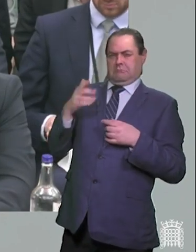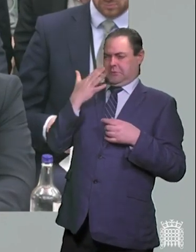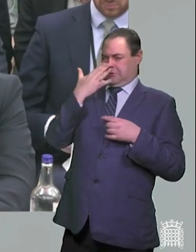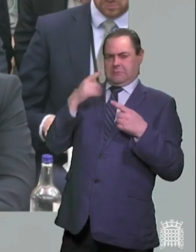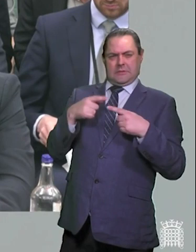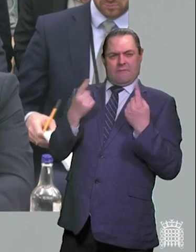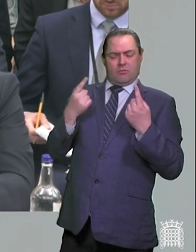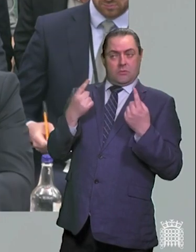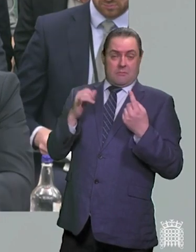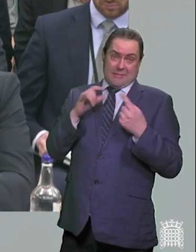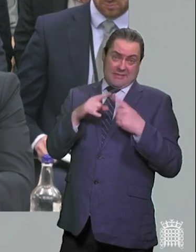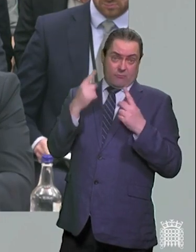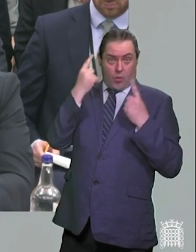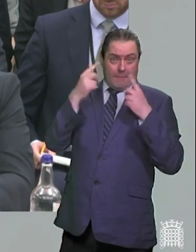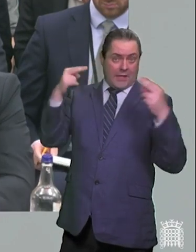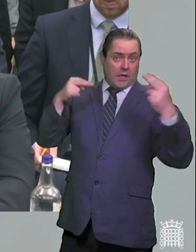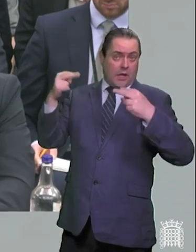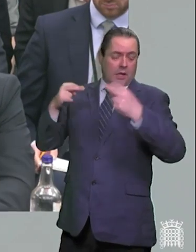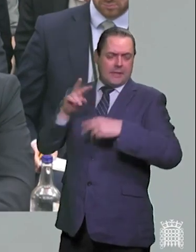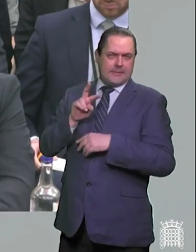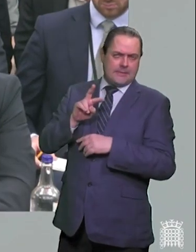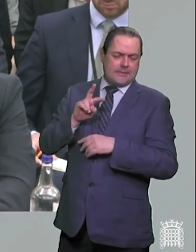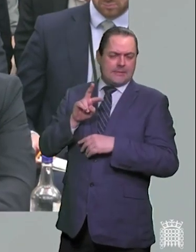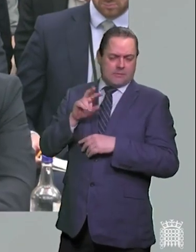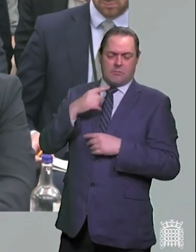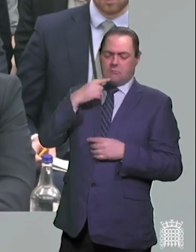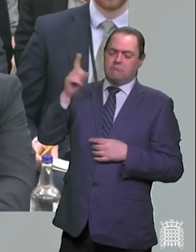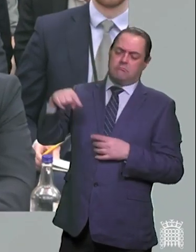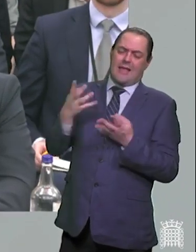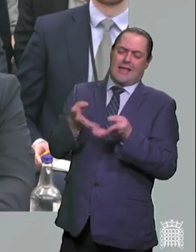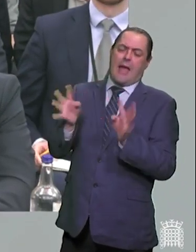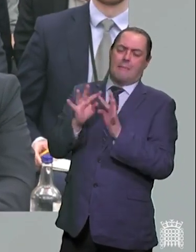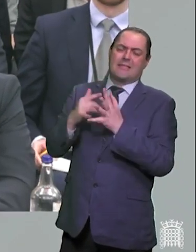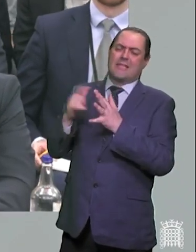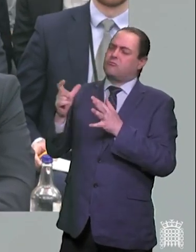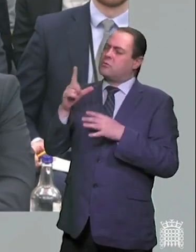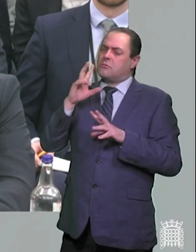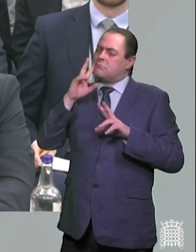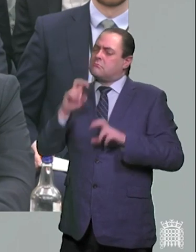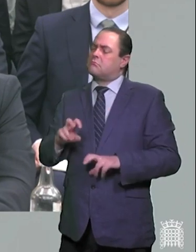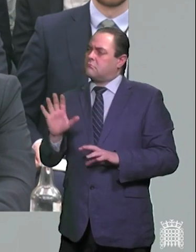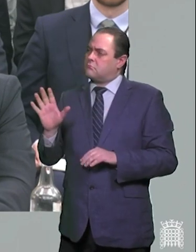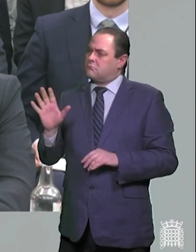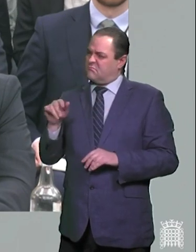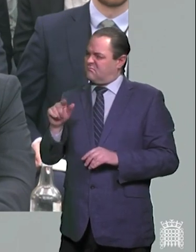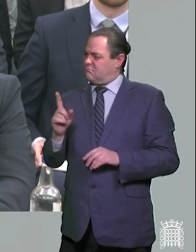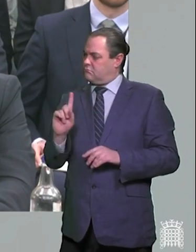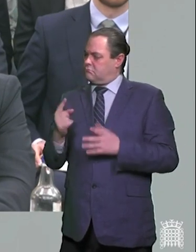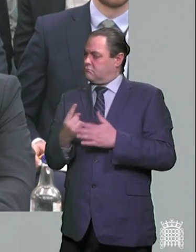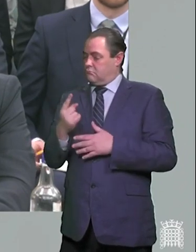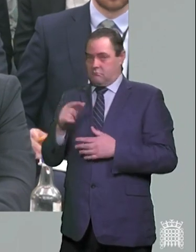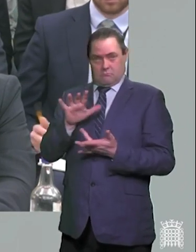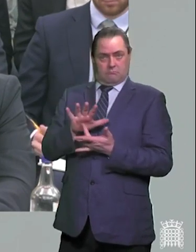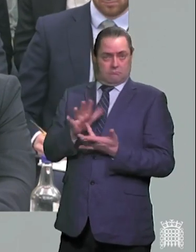difference of opinion. So I commissioned the Cabinet Secretary to conduct an inquiry. That's the most important thing that I